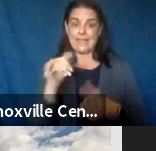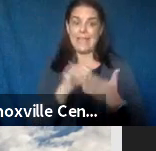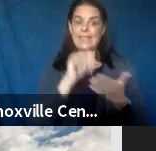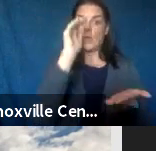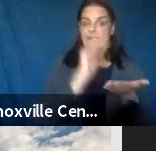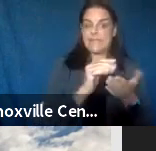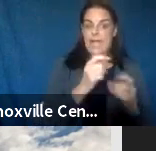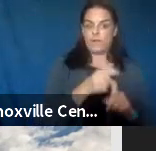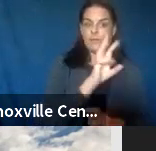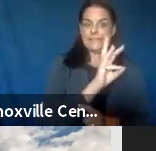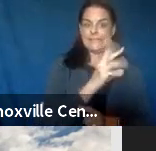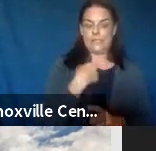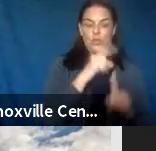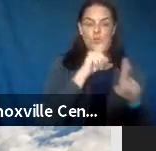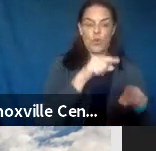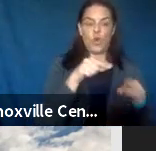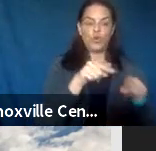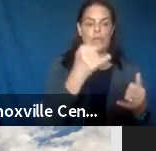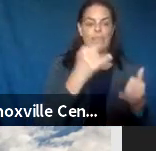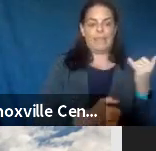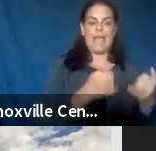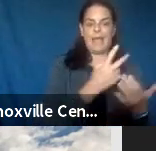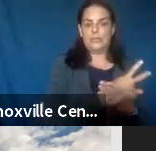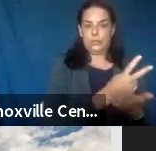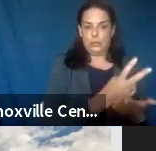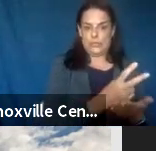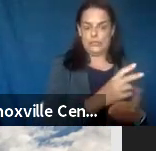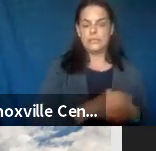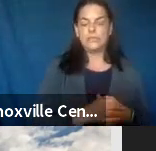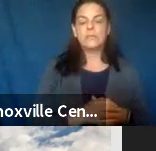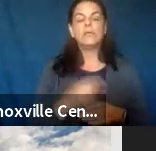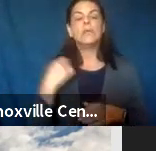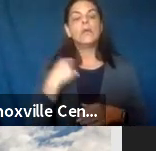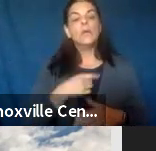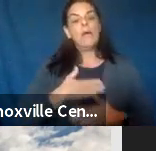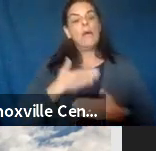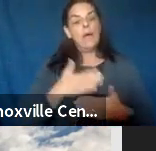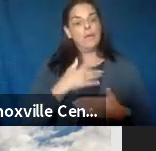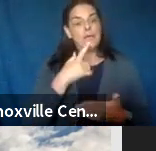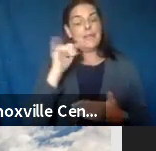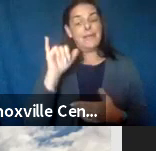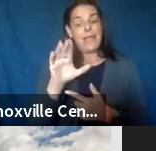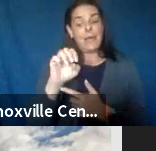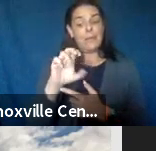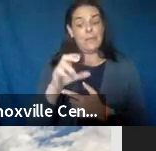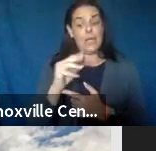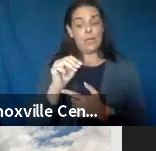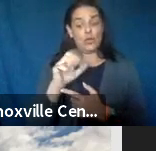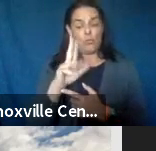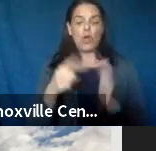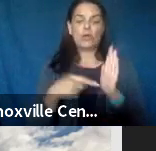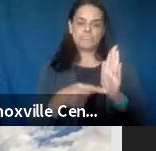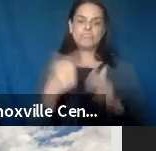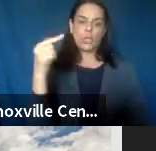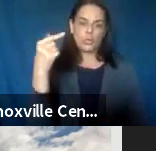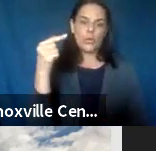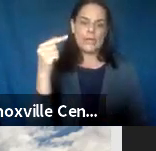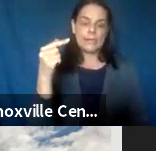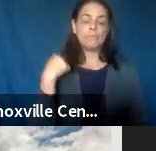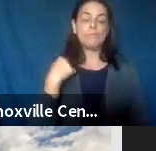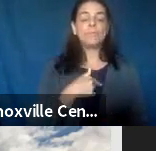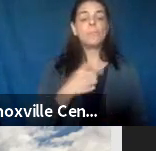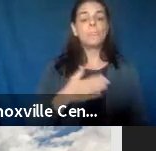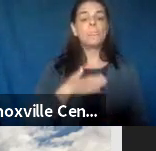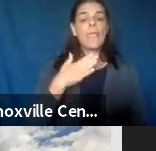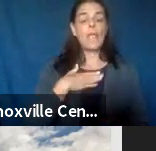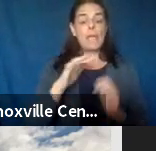reported during our last update. We are pleased to say this benchmark is represented as green. While we are pleased